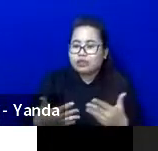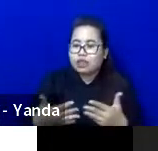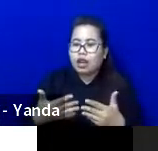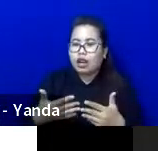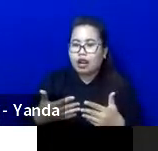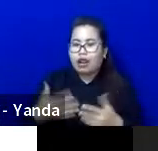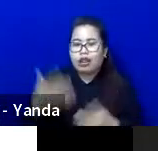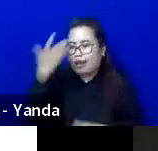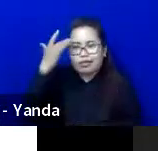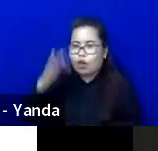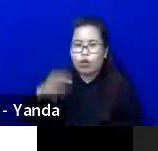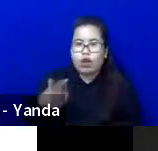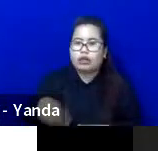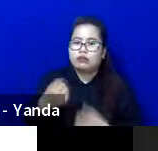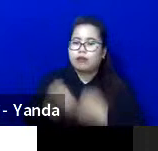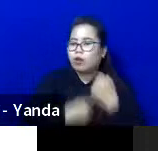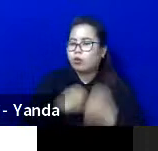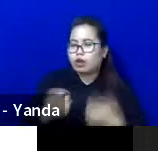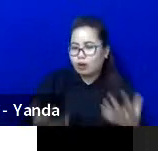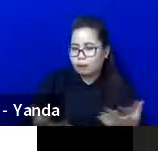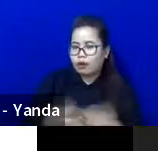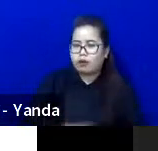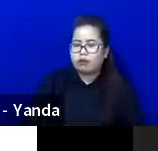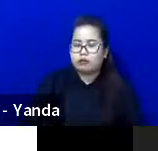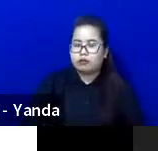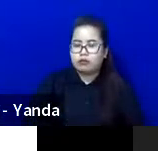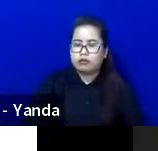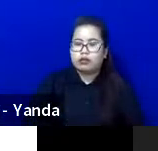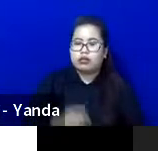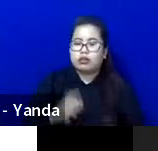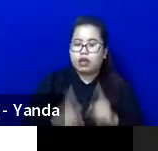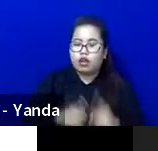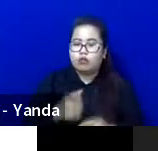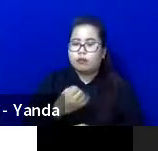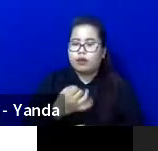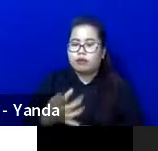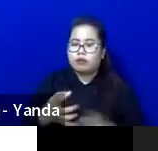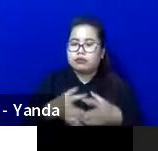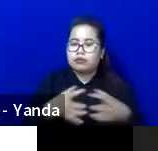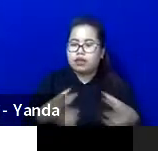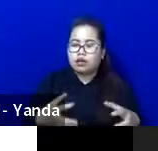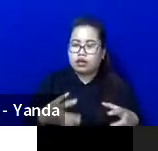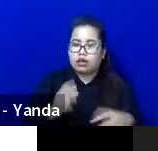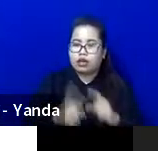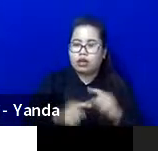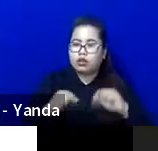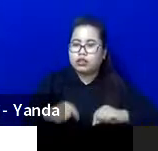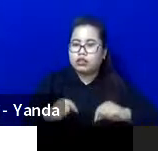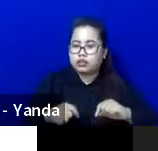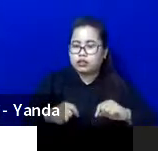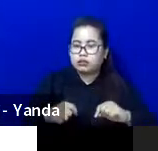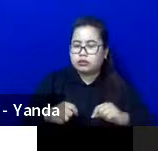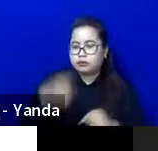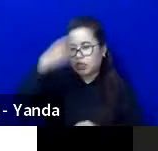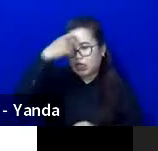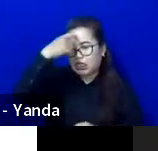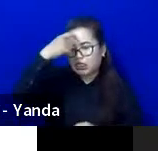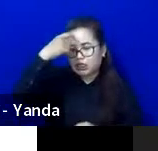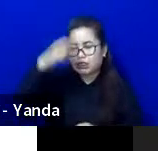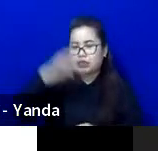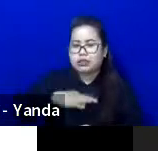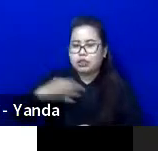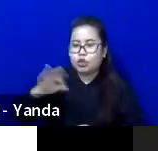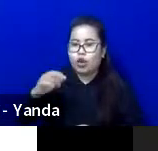Most of the mental hospital was kind of peaceful. This modern care followed the introduction of moral treatment in the Western